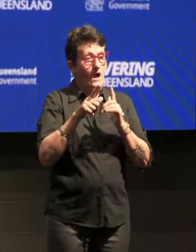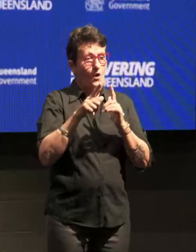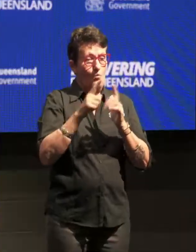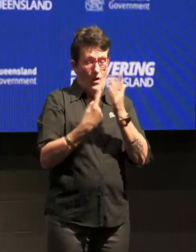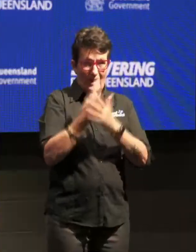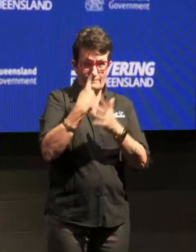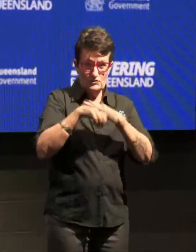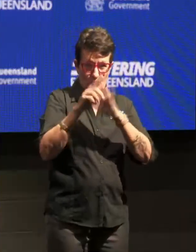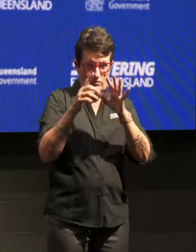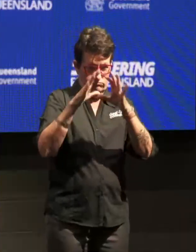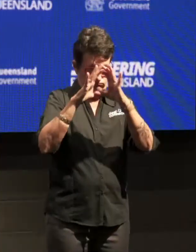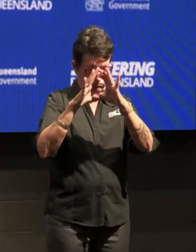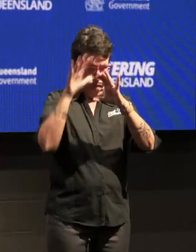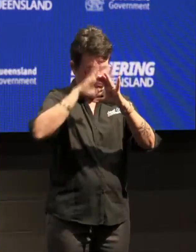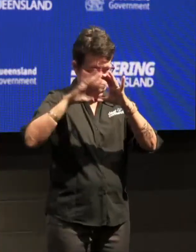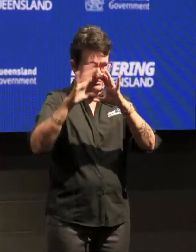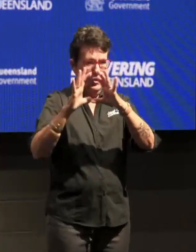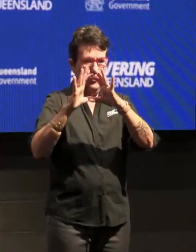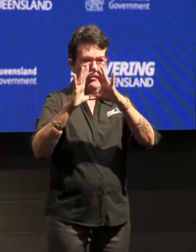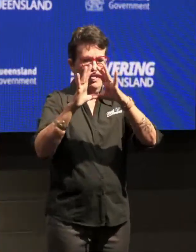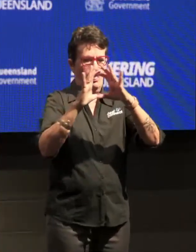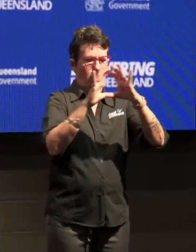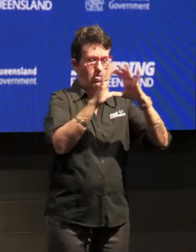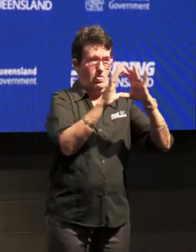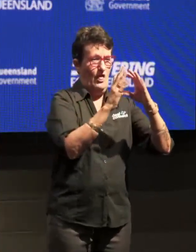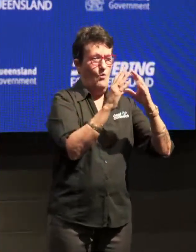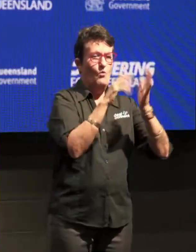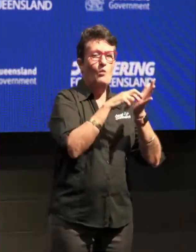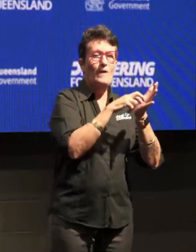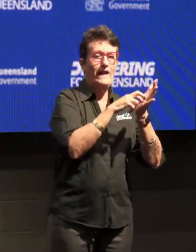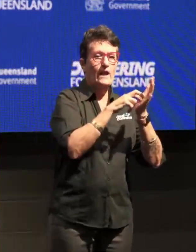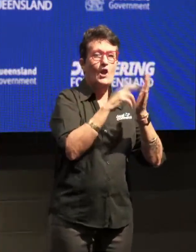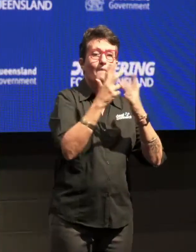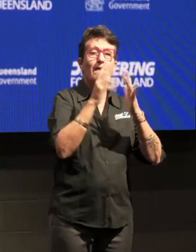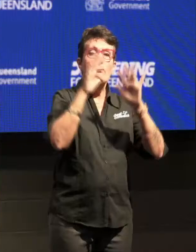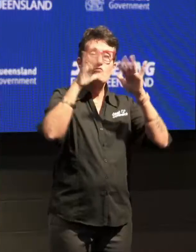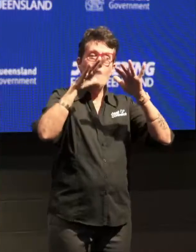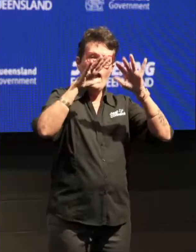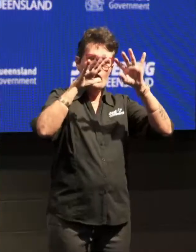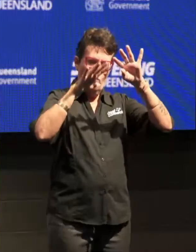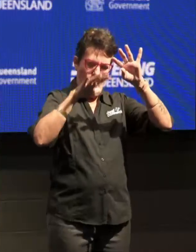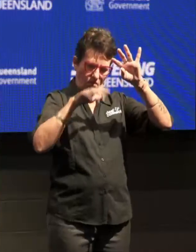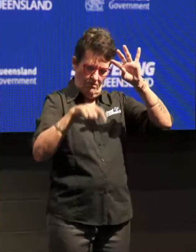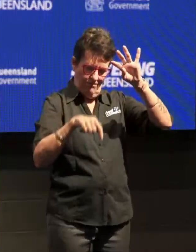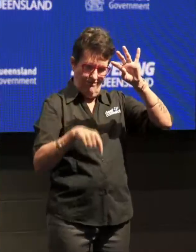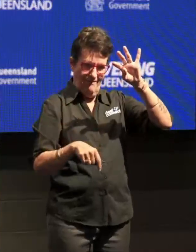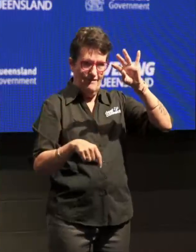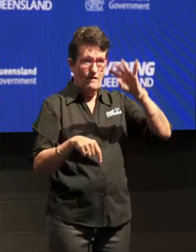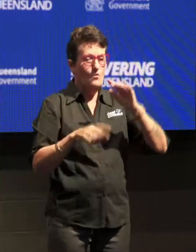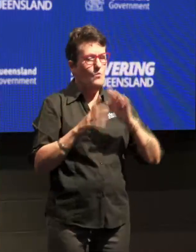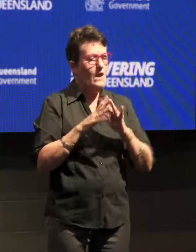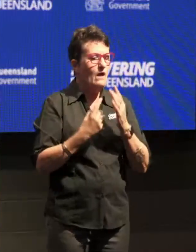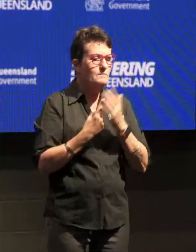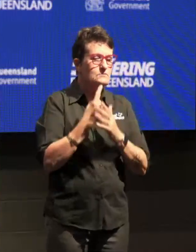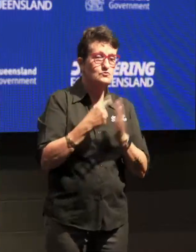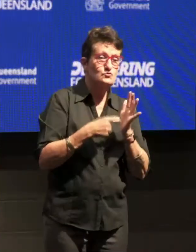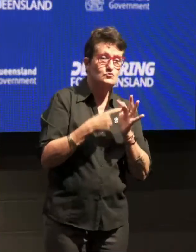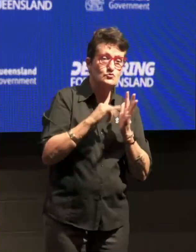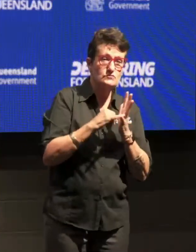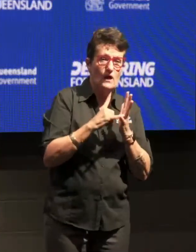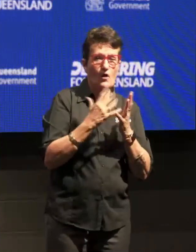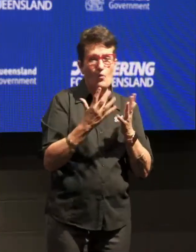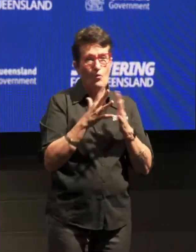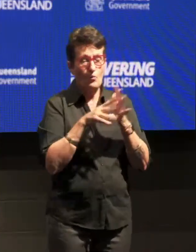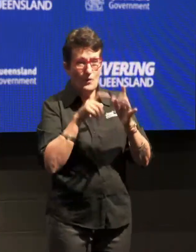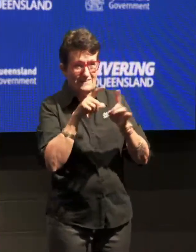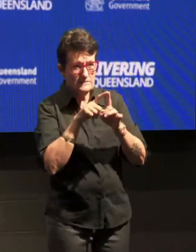bit inland, but the rainfall stays on the coast and stretches down towards the southeast. So by the time we get through to Tuesday and Wednesday, we do see rainfall stretching